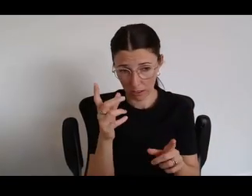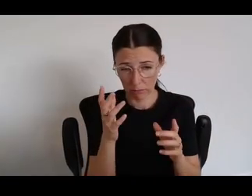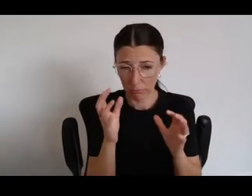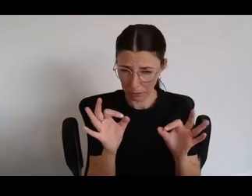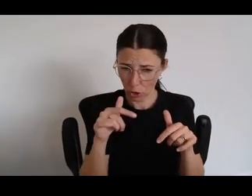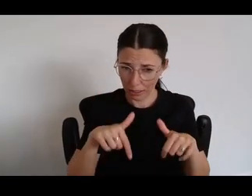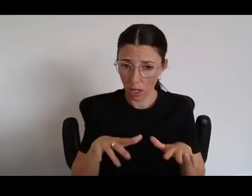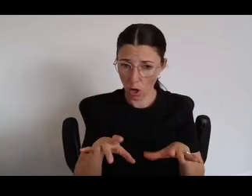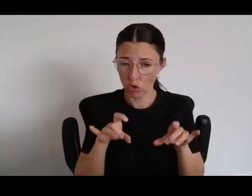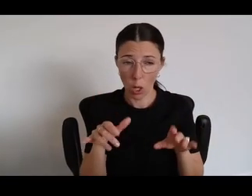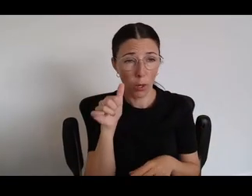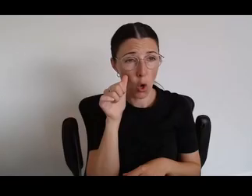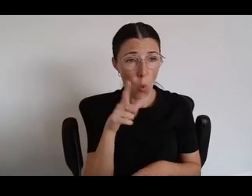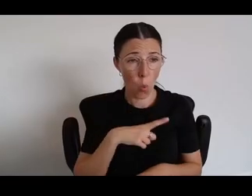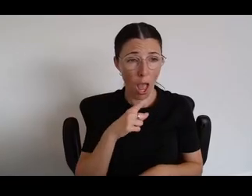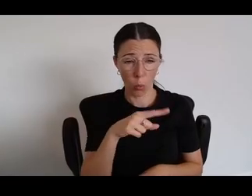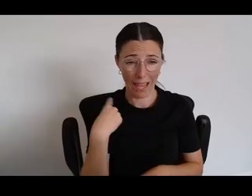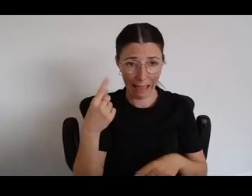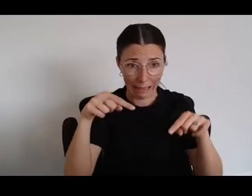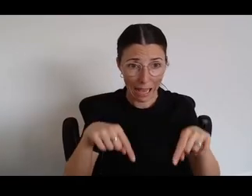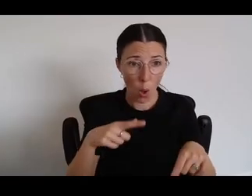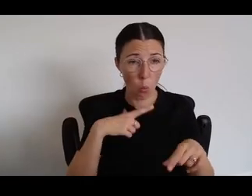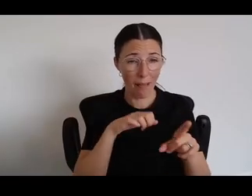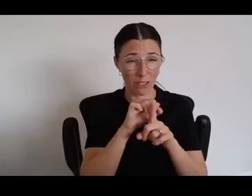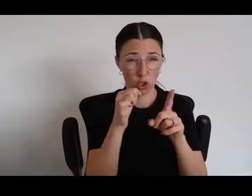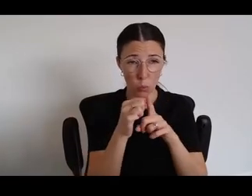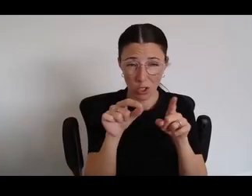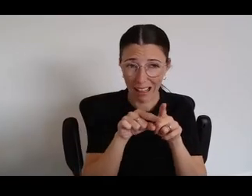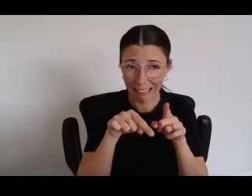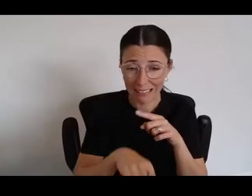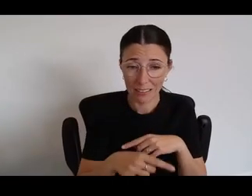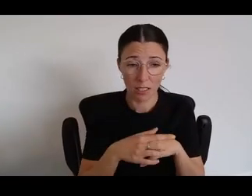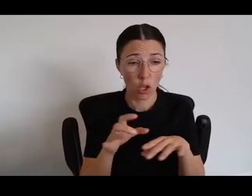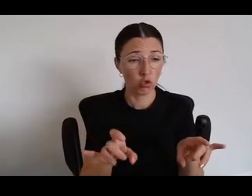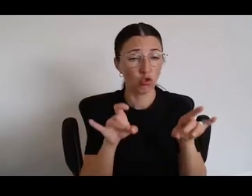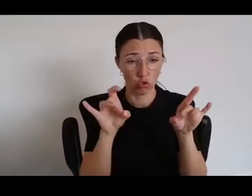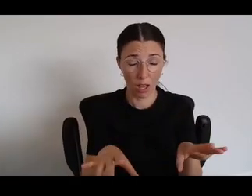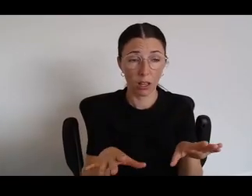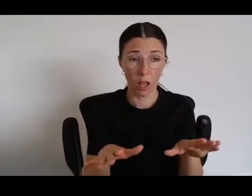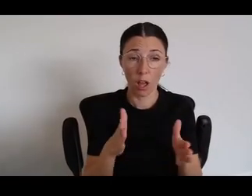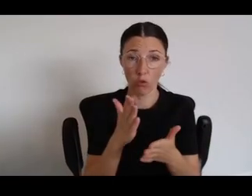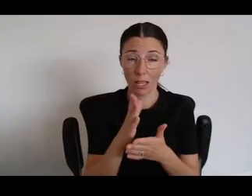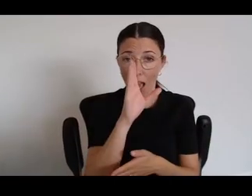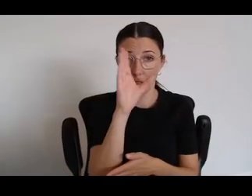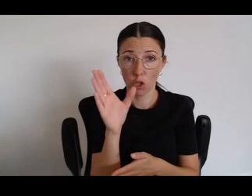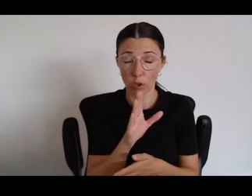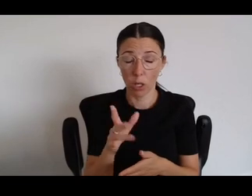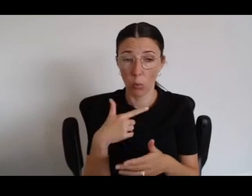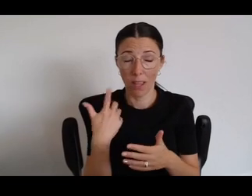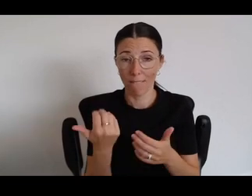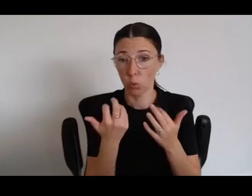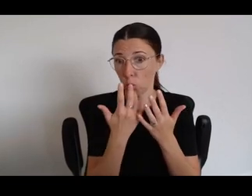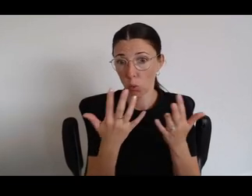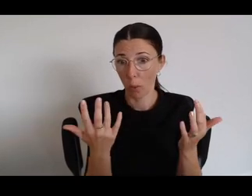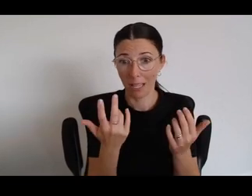why we are here, why the situation is like this. You know, Australia is one of those countries where we have done more reviews and